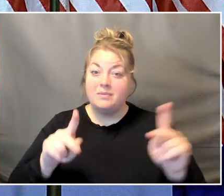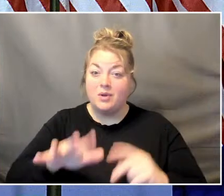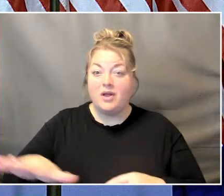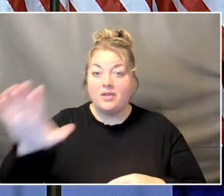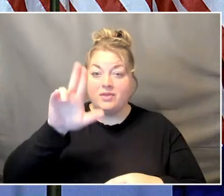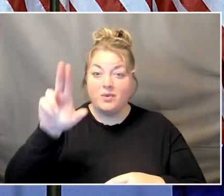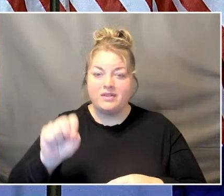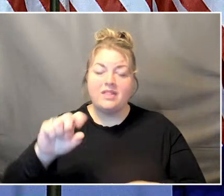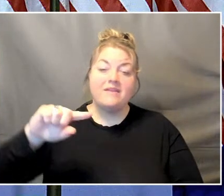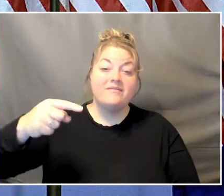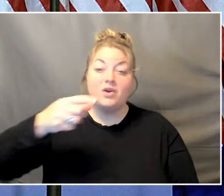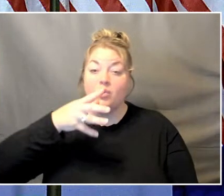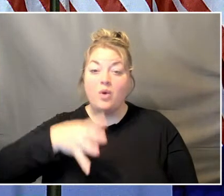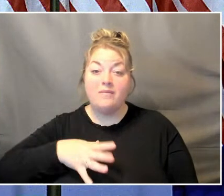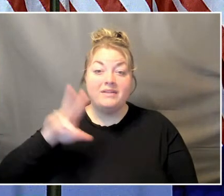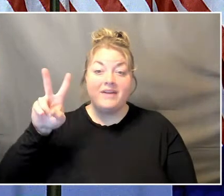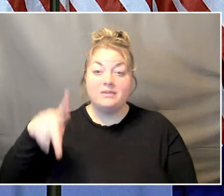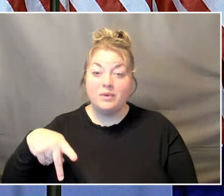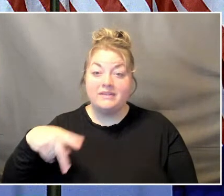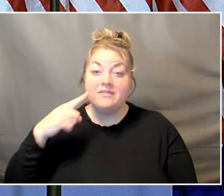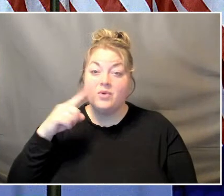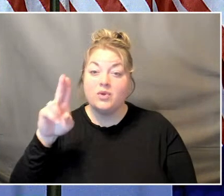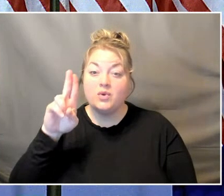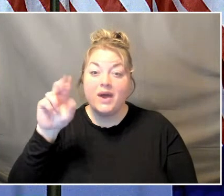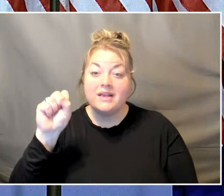States, Kamala Harris.